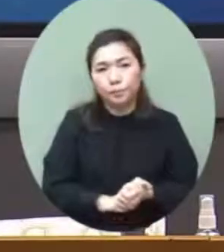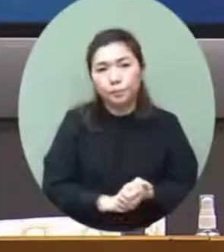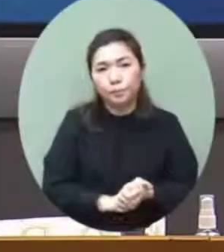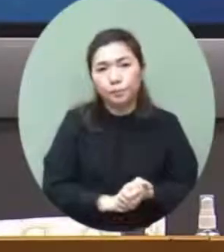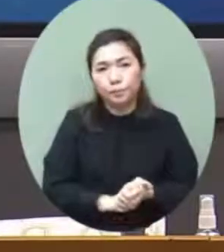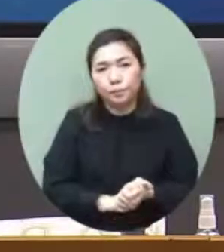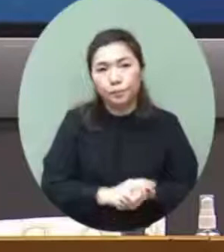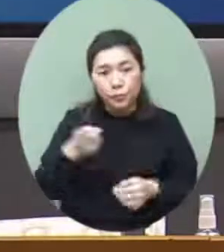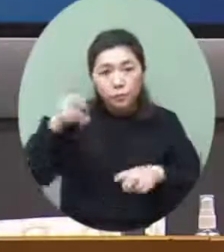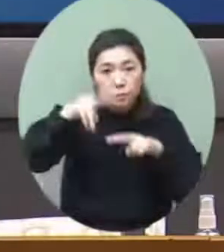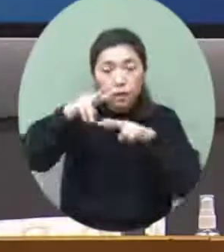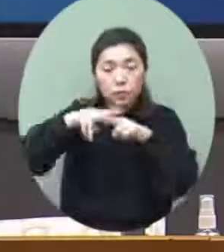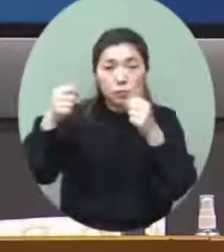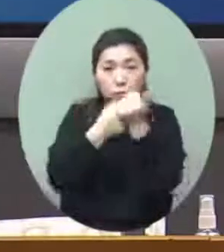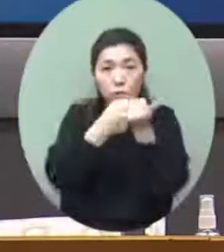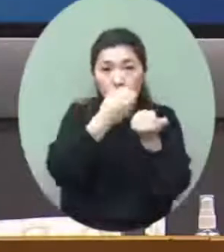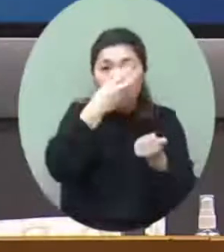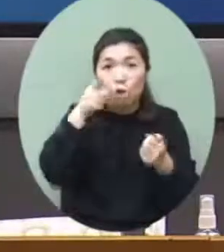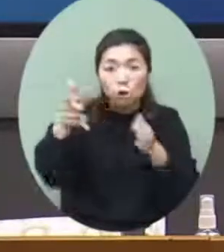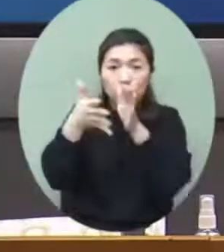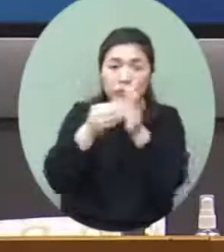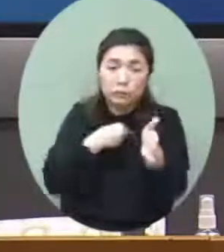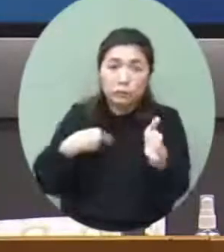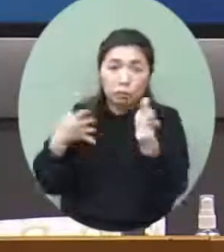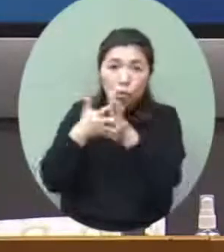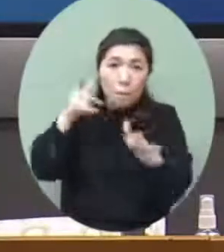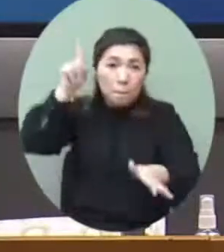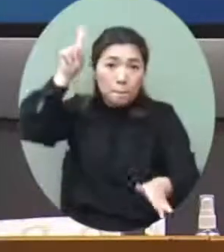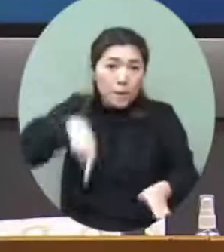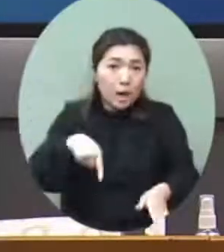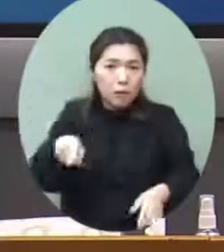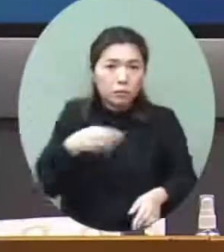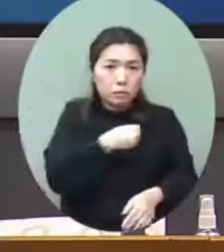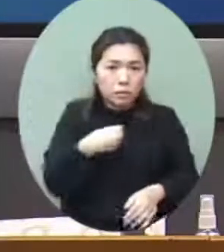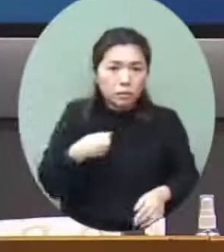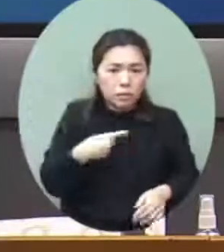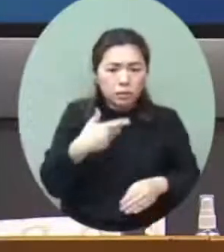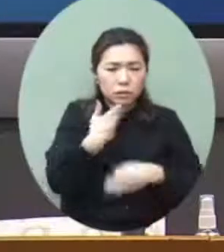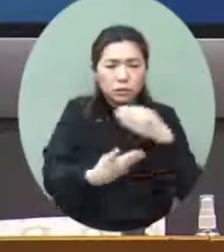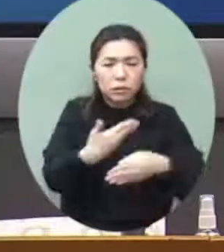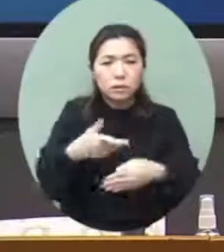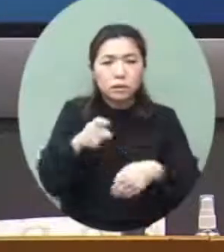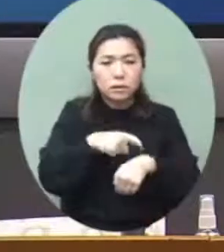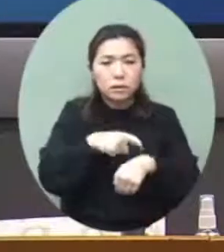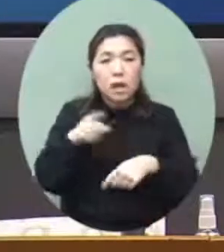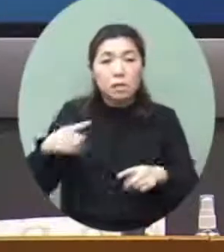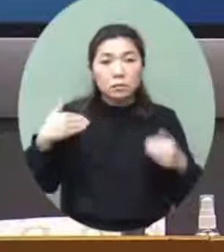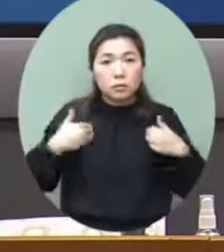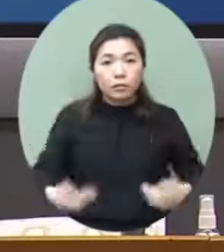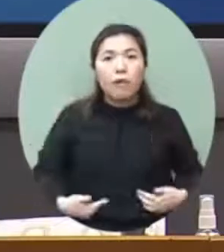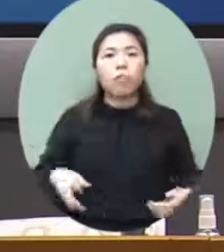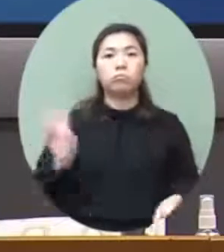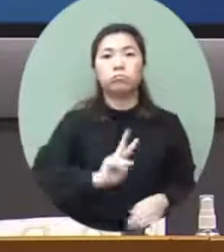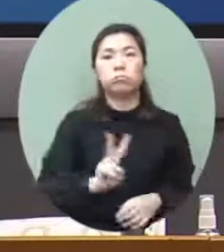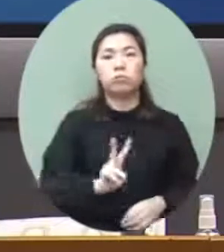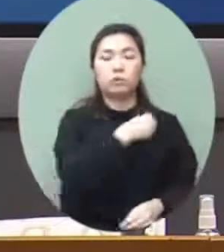patients jointly at the Asia World Expo facility. When the mainland support